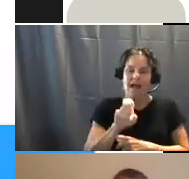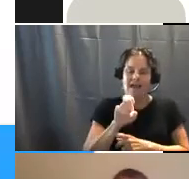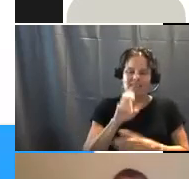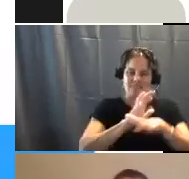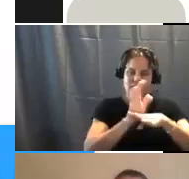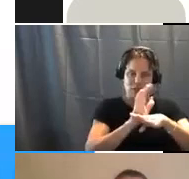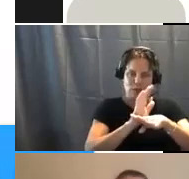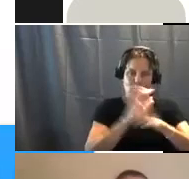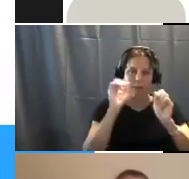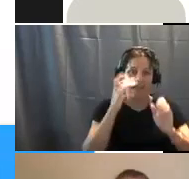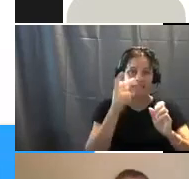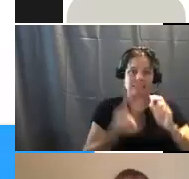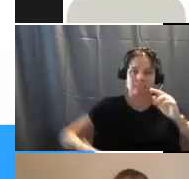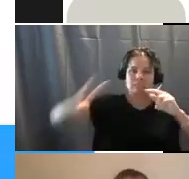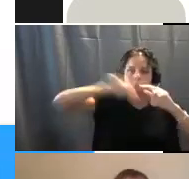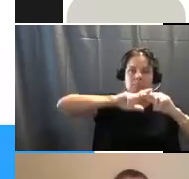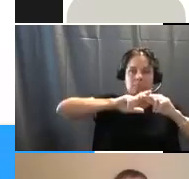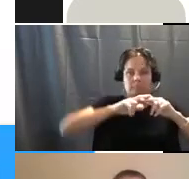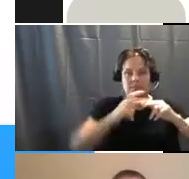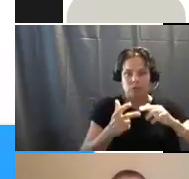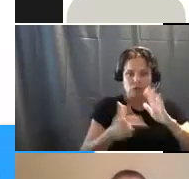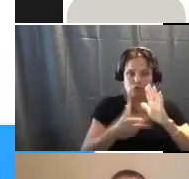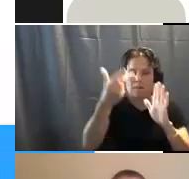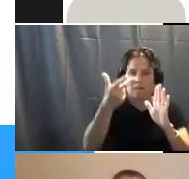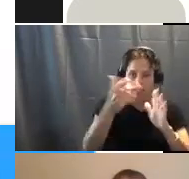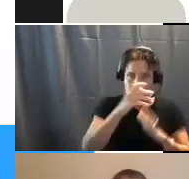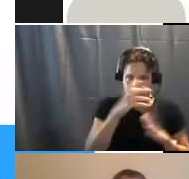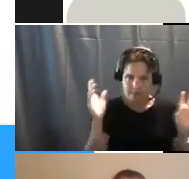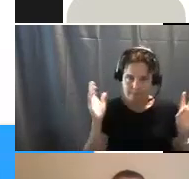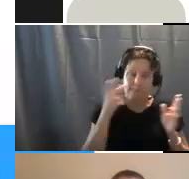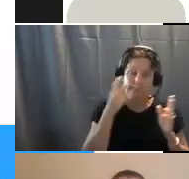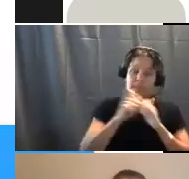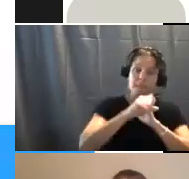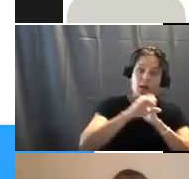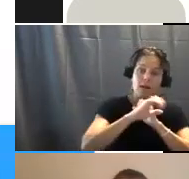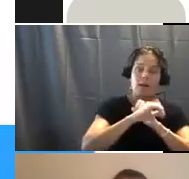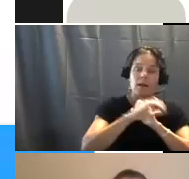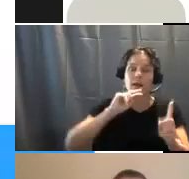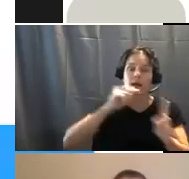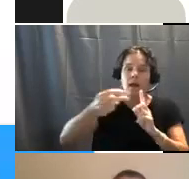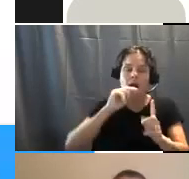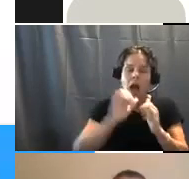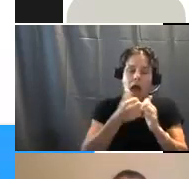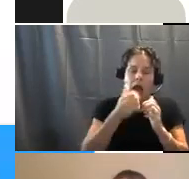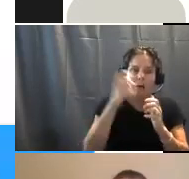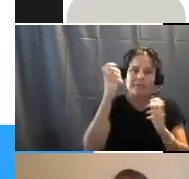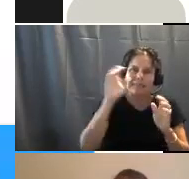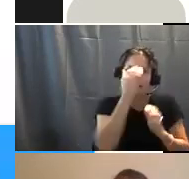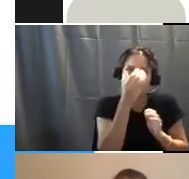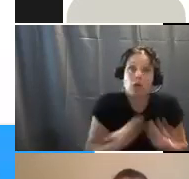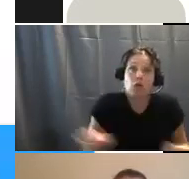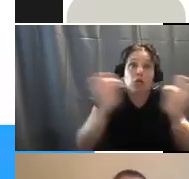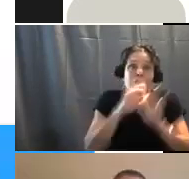higher. From a marketing perspective, we've seen companies utilize a sense of urgency to get people to take